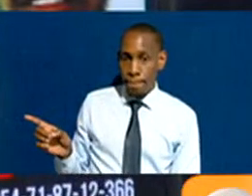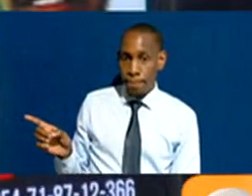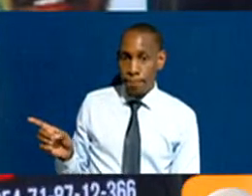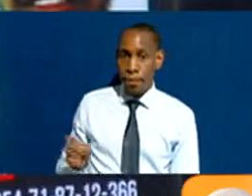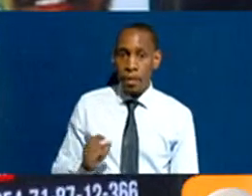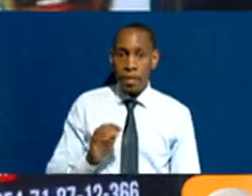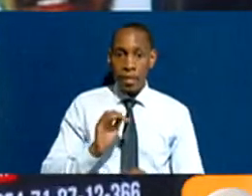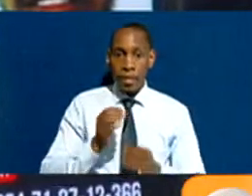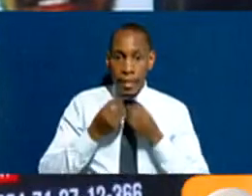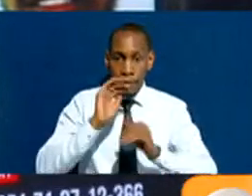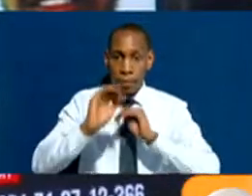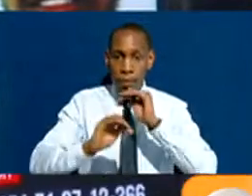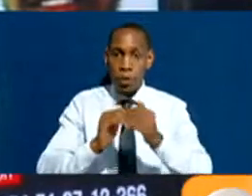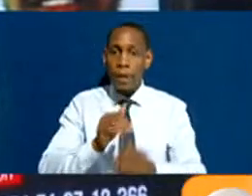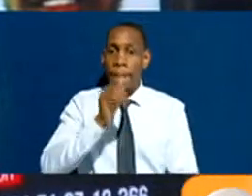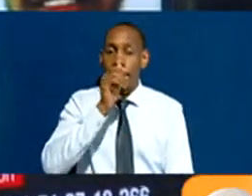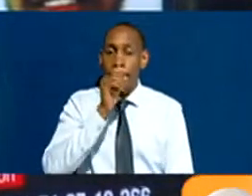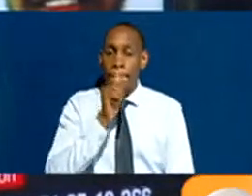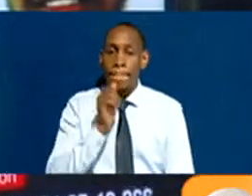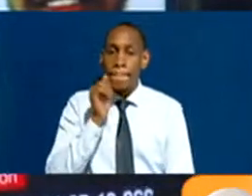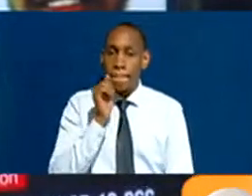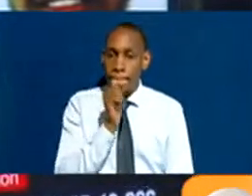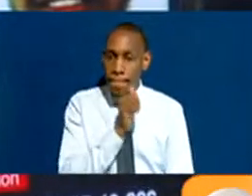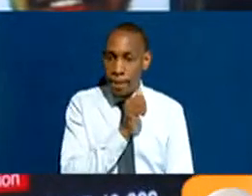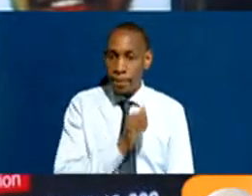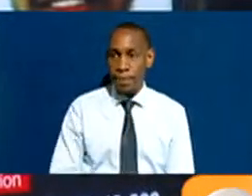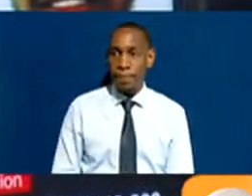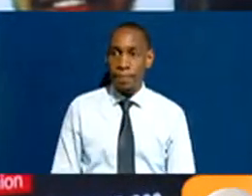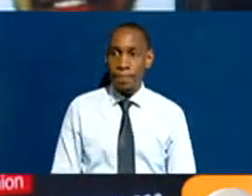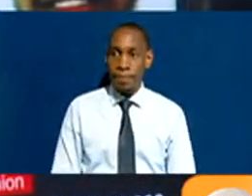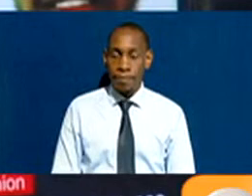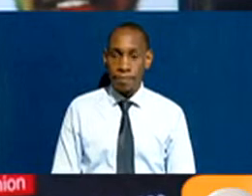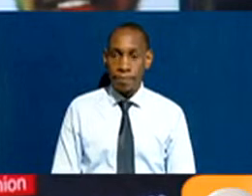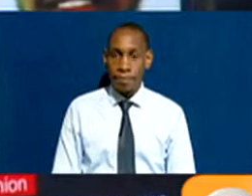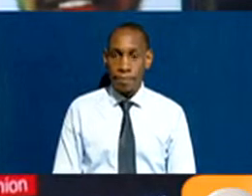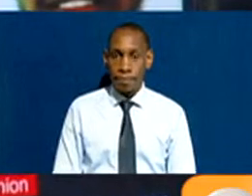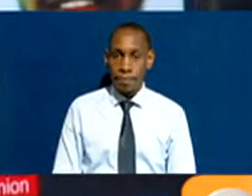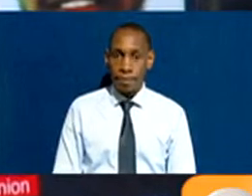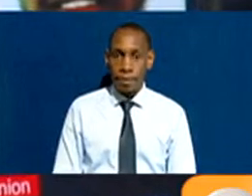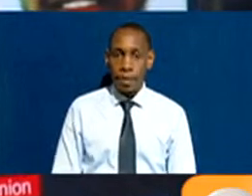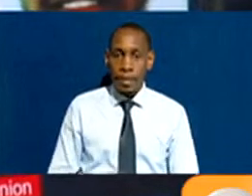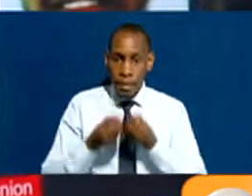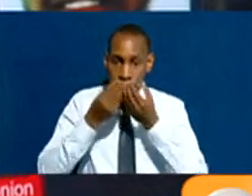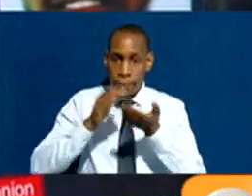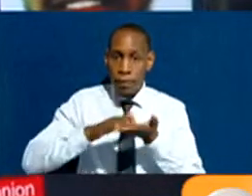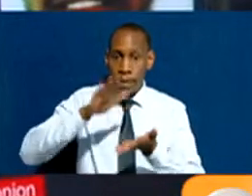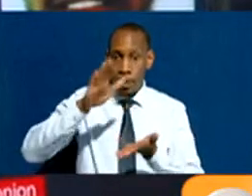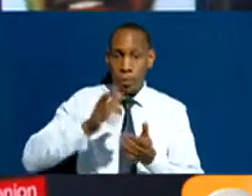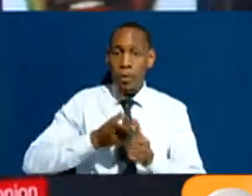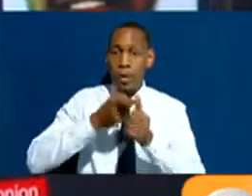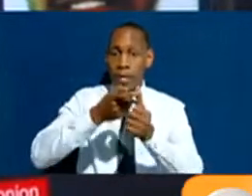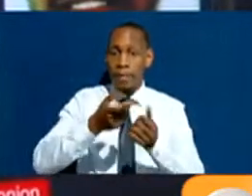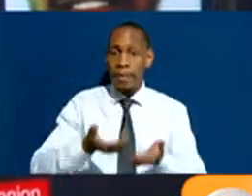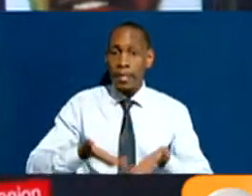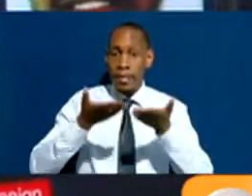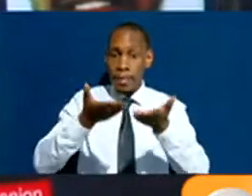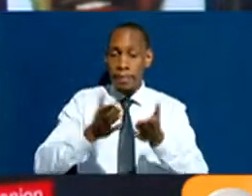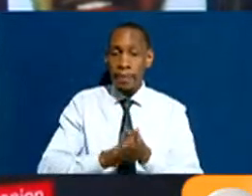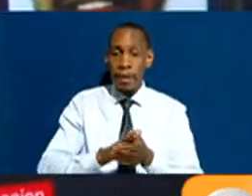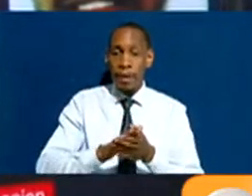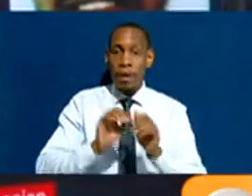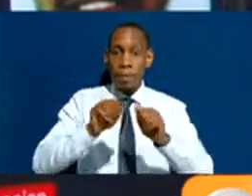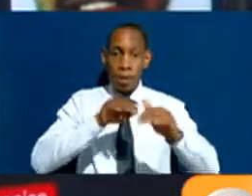All information will be kept strictly confidential. More information on the reward offer is